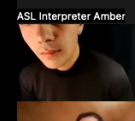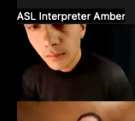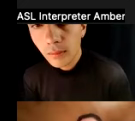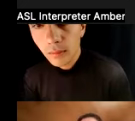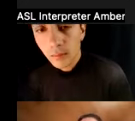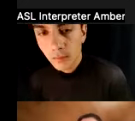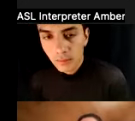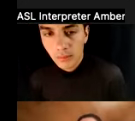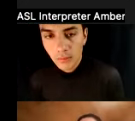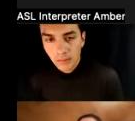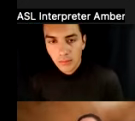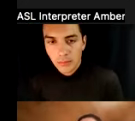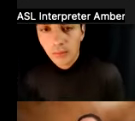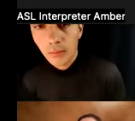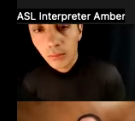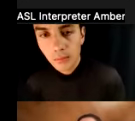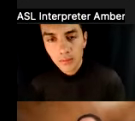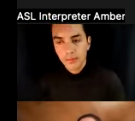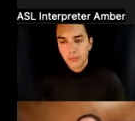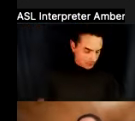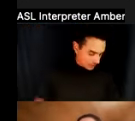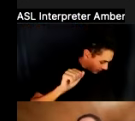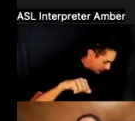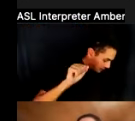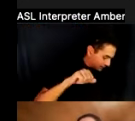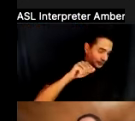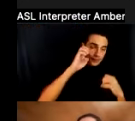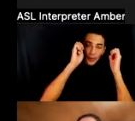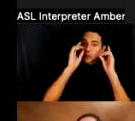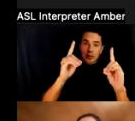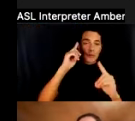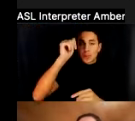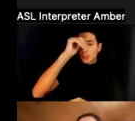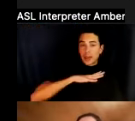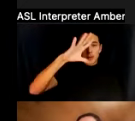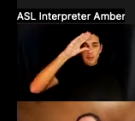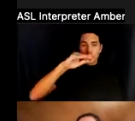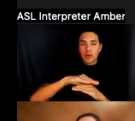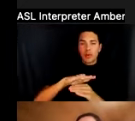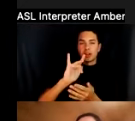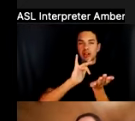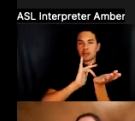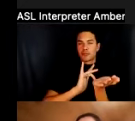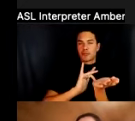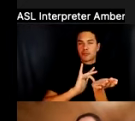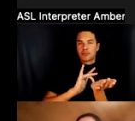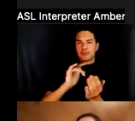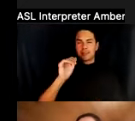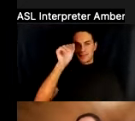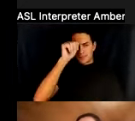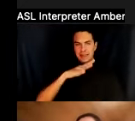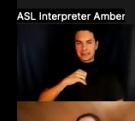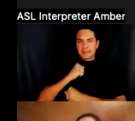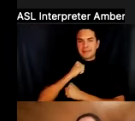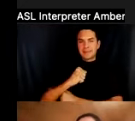Yep, education for men and boys on toxic masculinity and changing narratives. For sure, definitely. Working